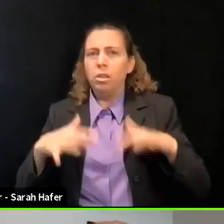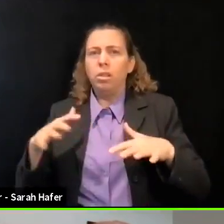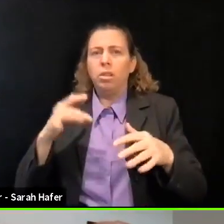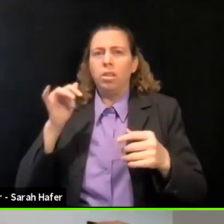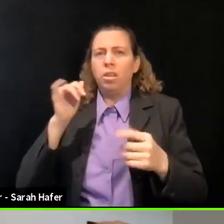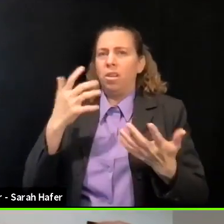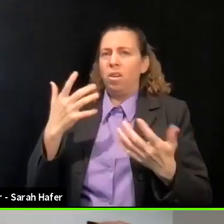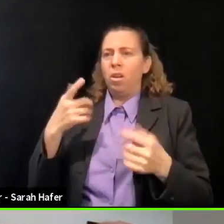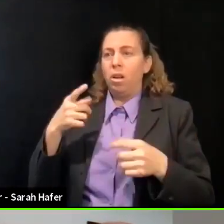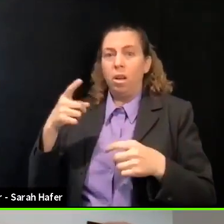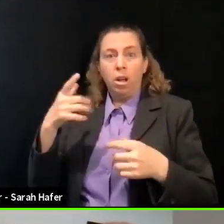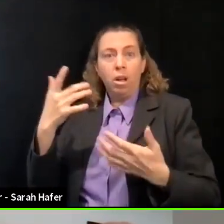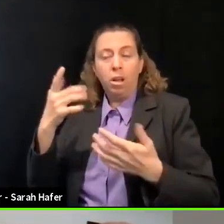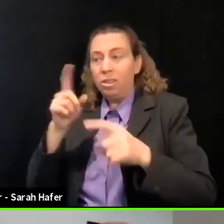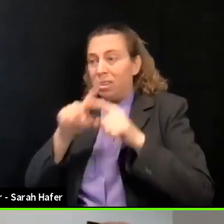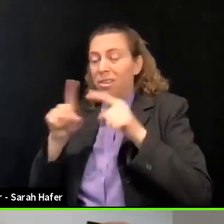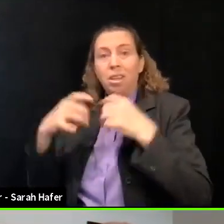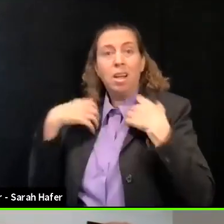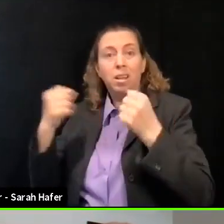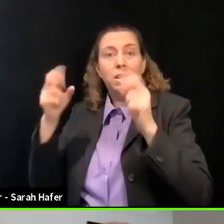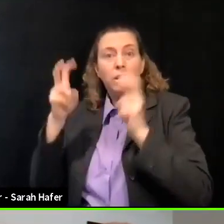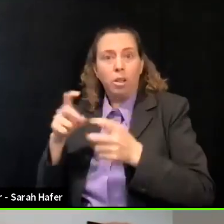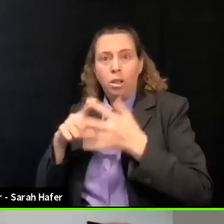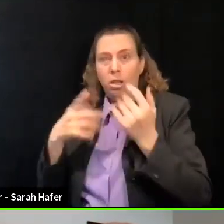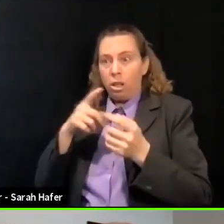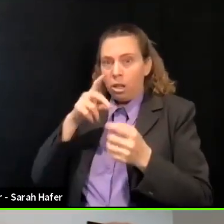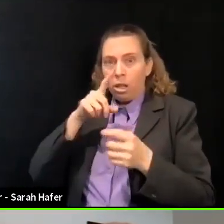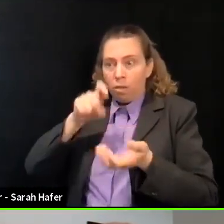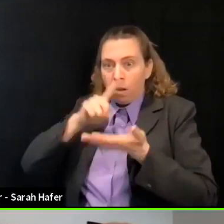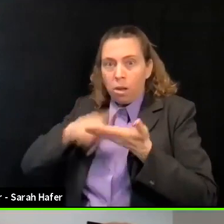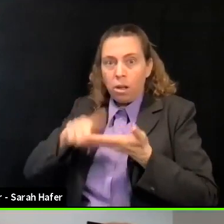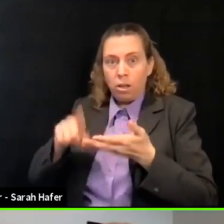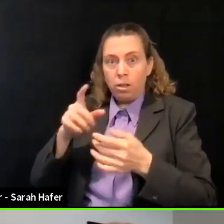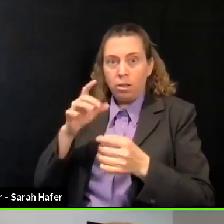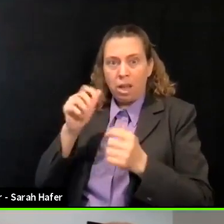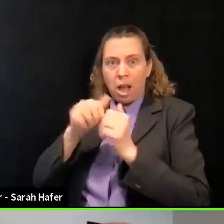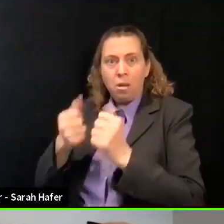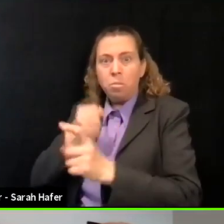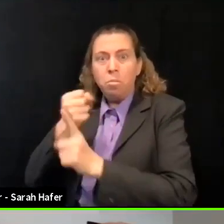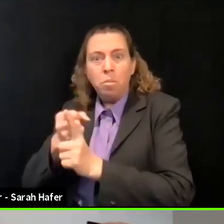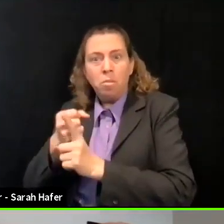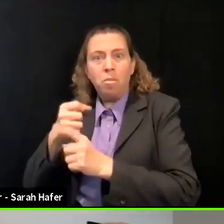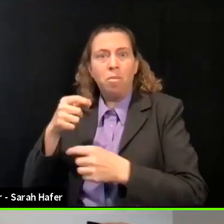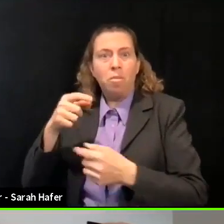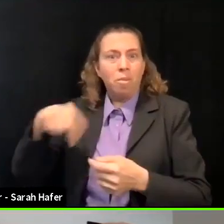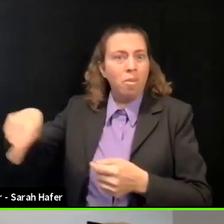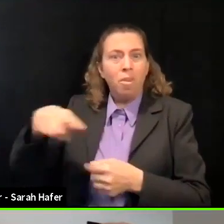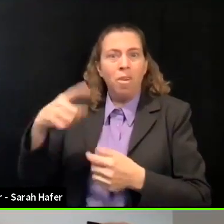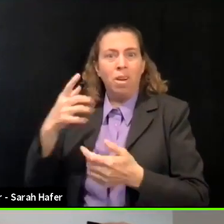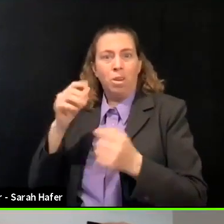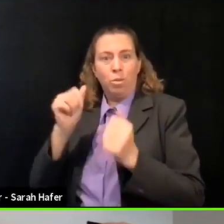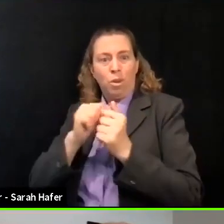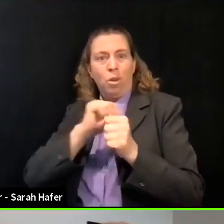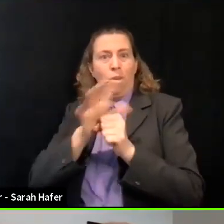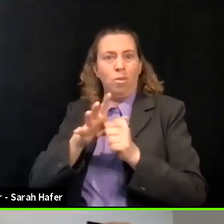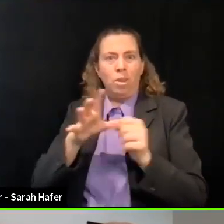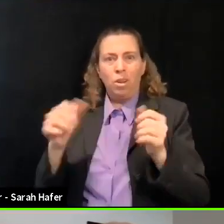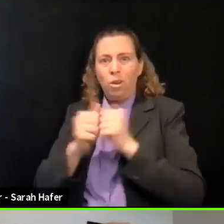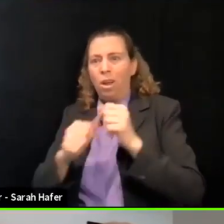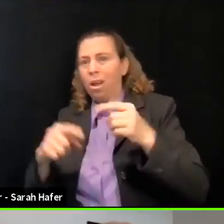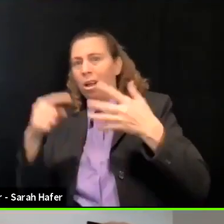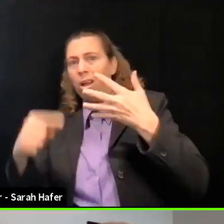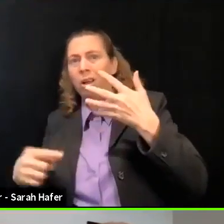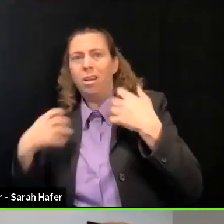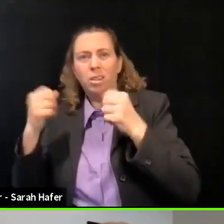can make this grief much more complicated, much more anguishing, and potentially more prolonged